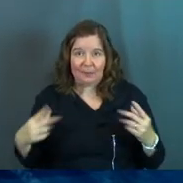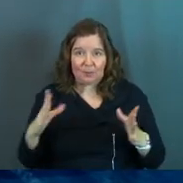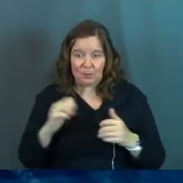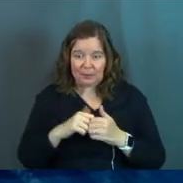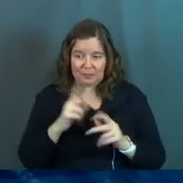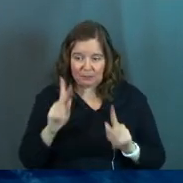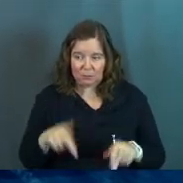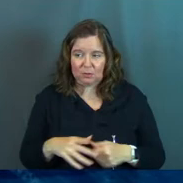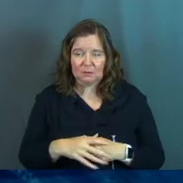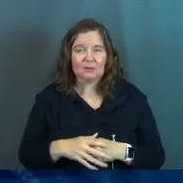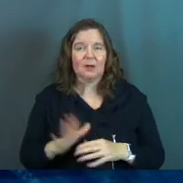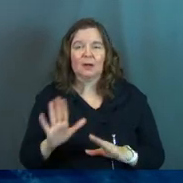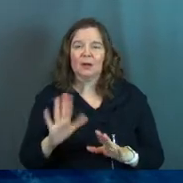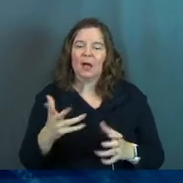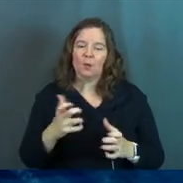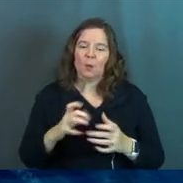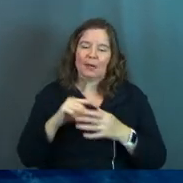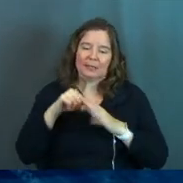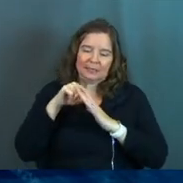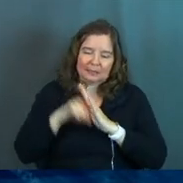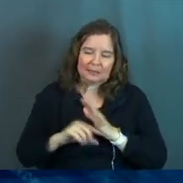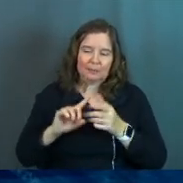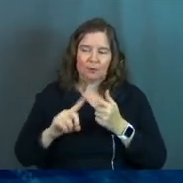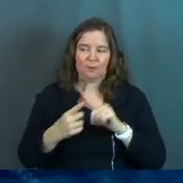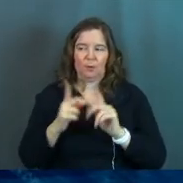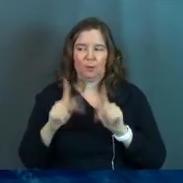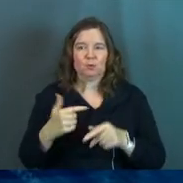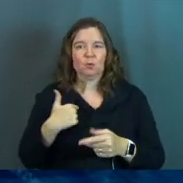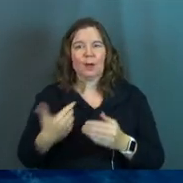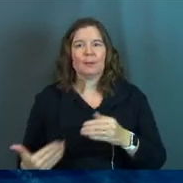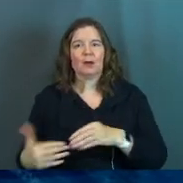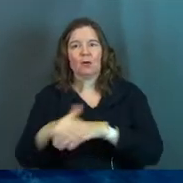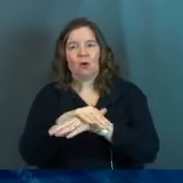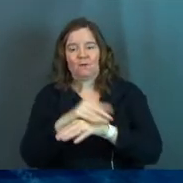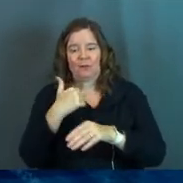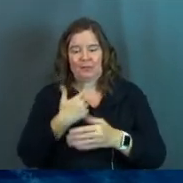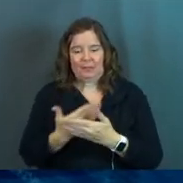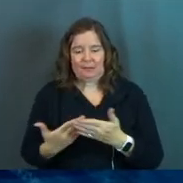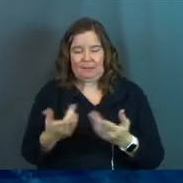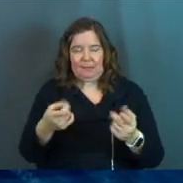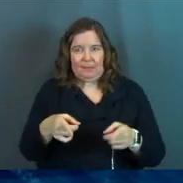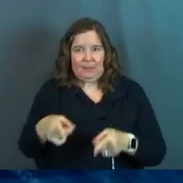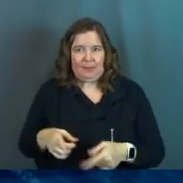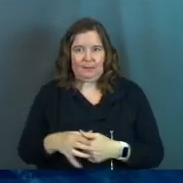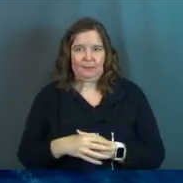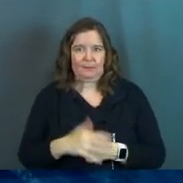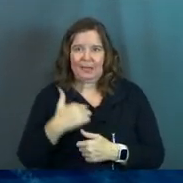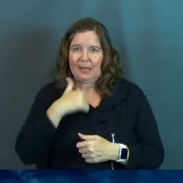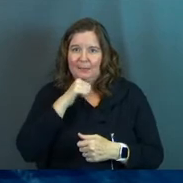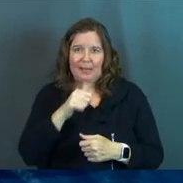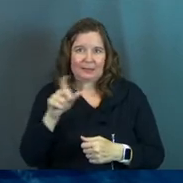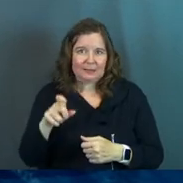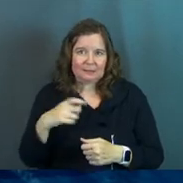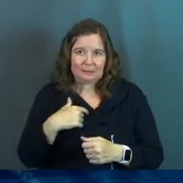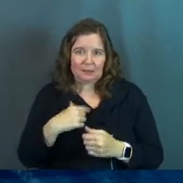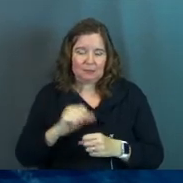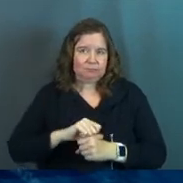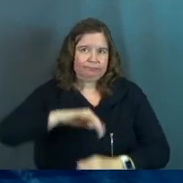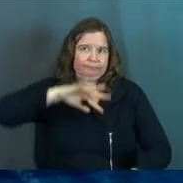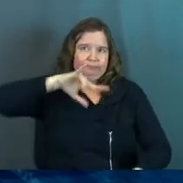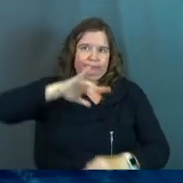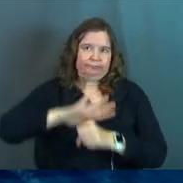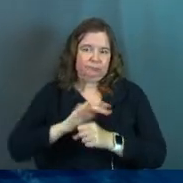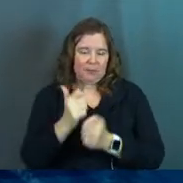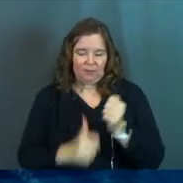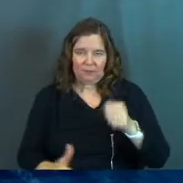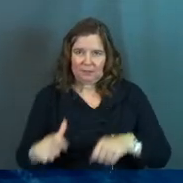this person. It's no, I want a deeper friendship with this person, so I'm going to cover this thing that happened. I'm not going to necessarily blow it up